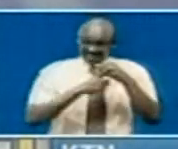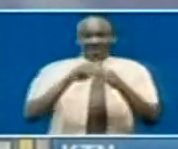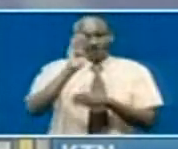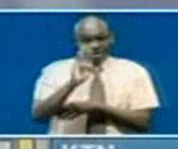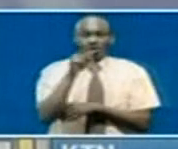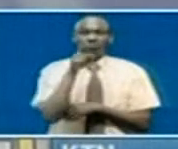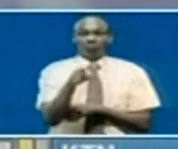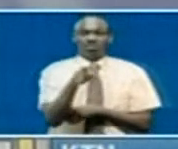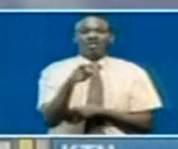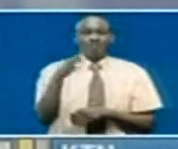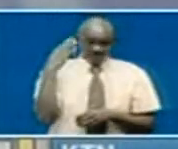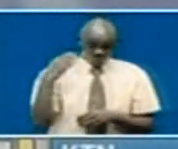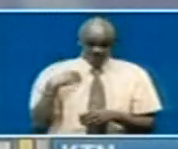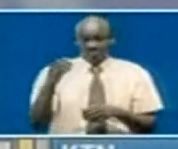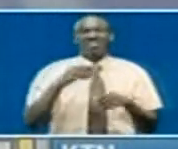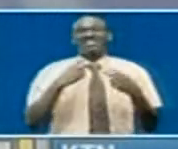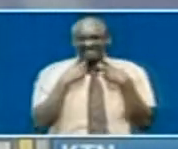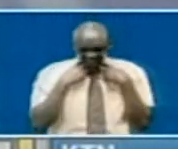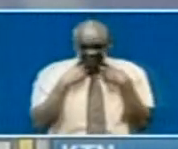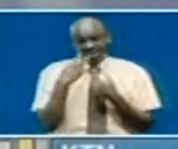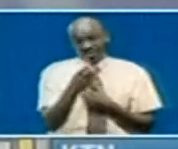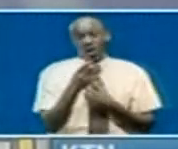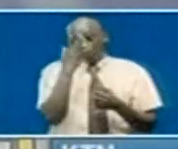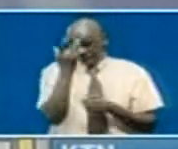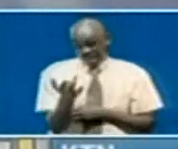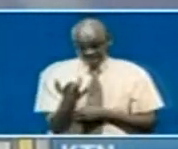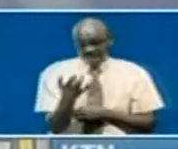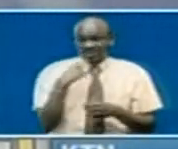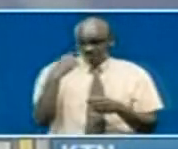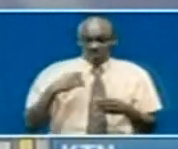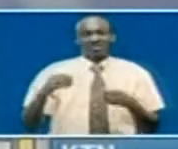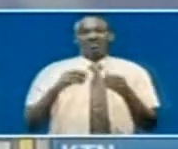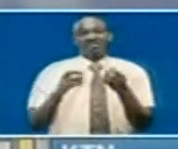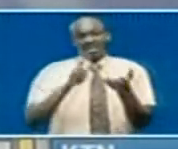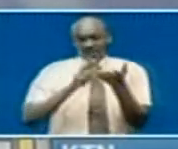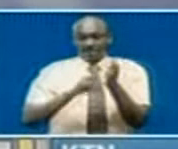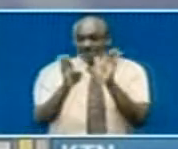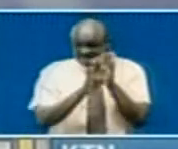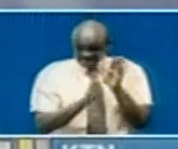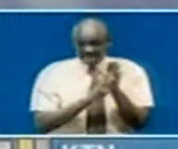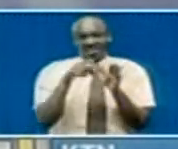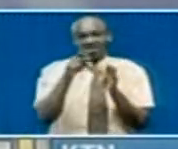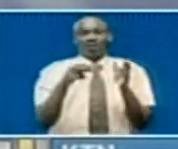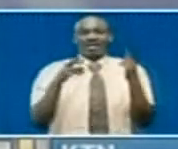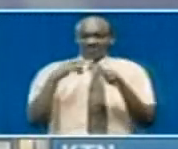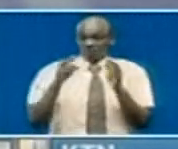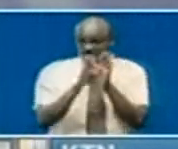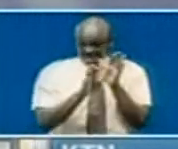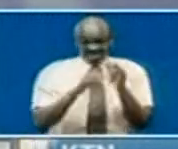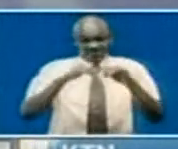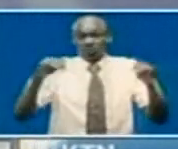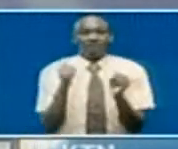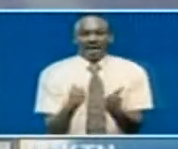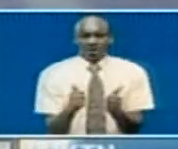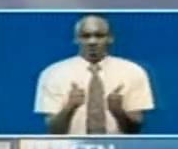shillings that was actually frozen by the mere fact that the Division of Revenue Bill was still pending in the National Assembly. And